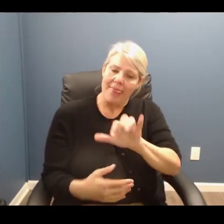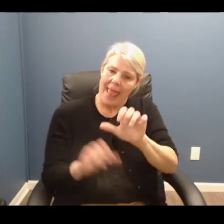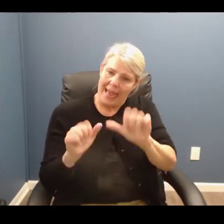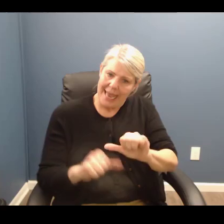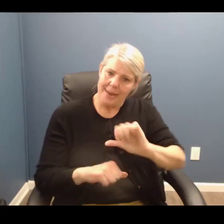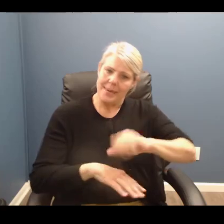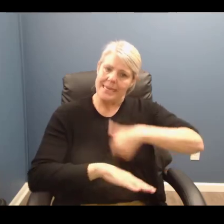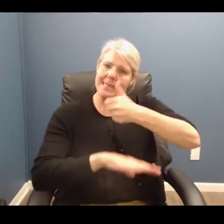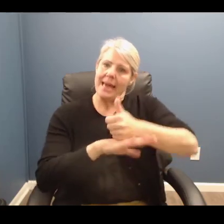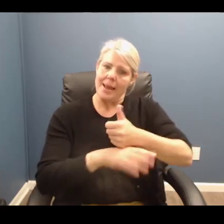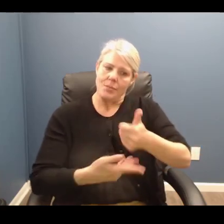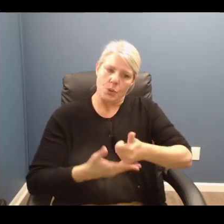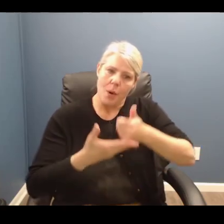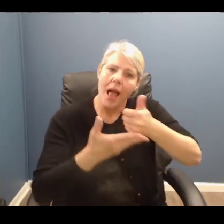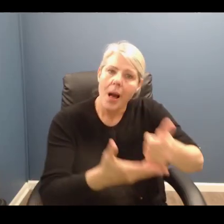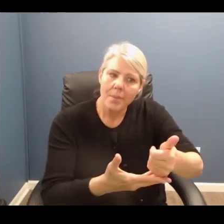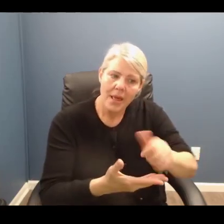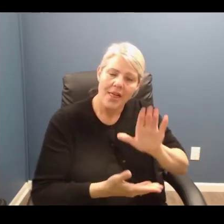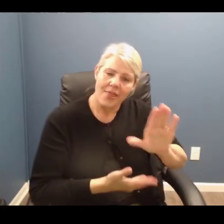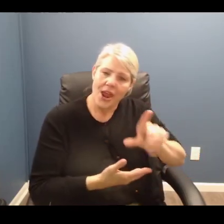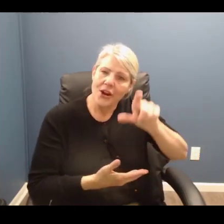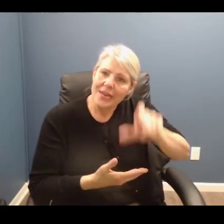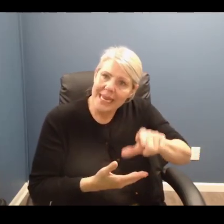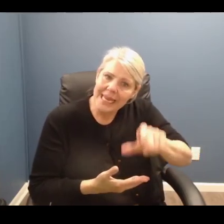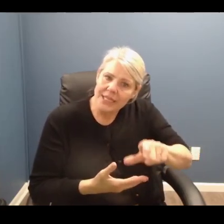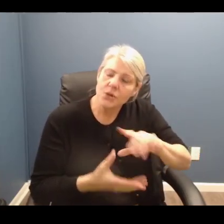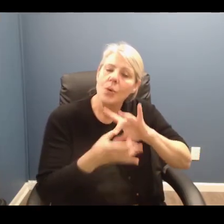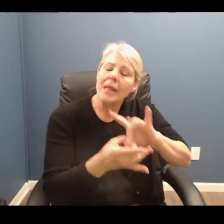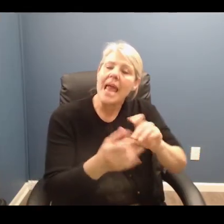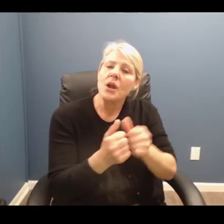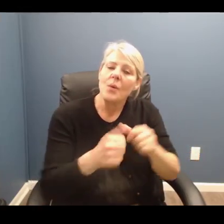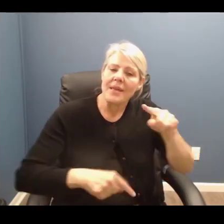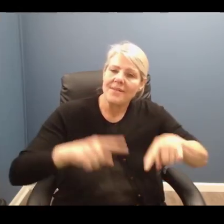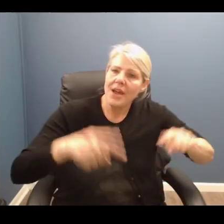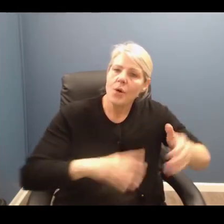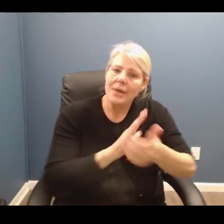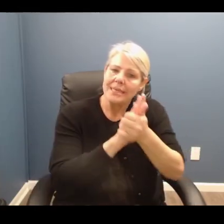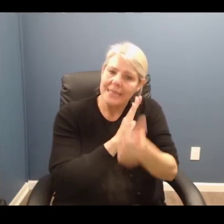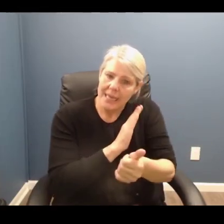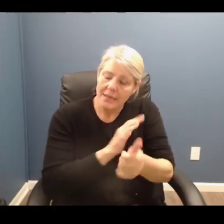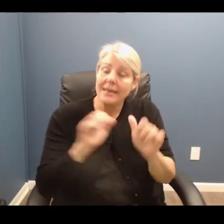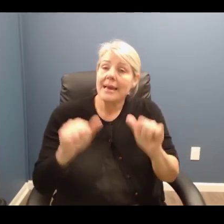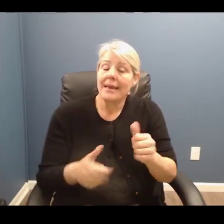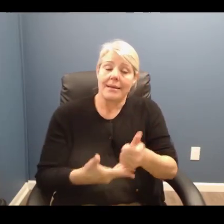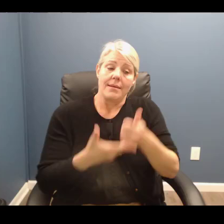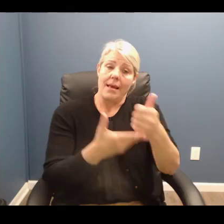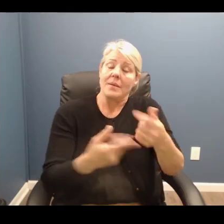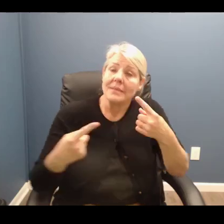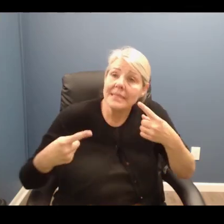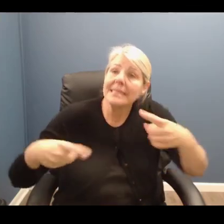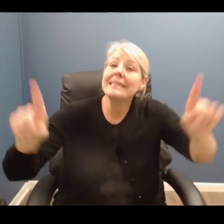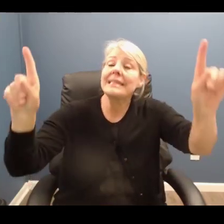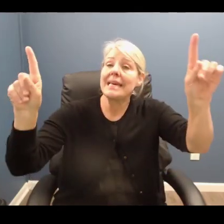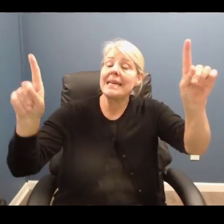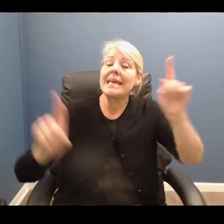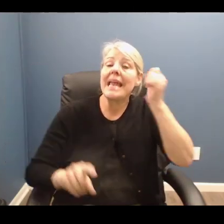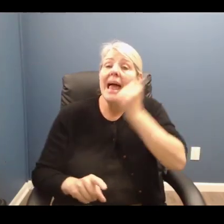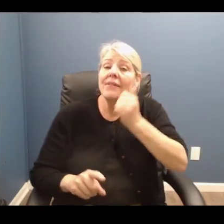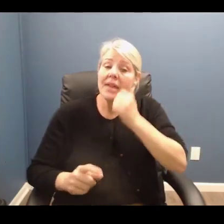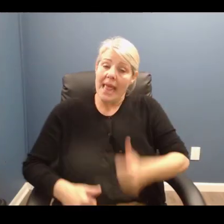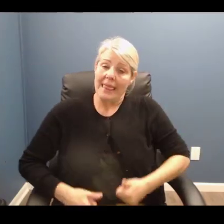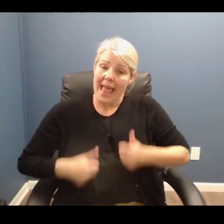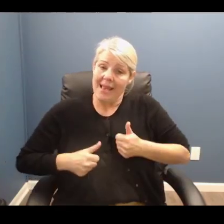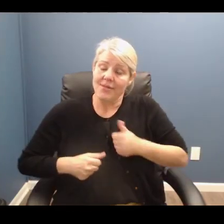needs related to assistive technology and behavioral skills, helping them to succeed both academically and in their daily